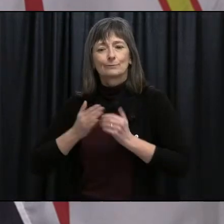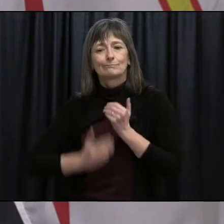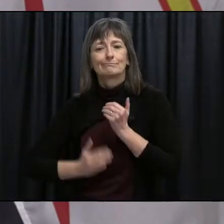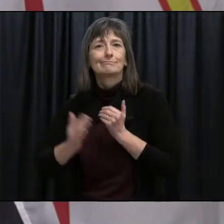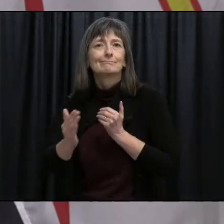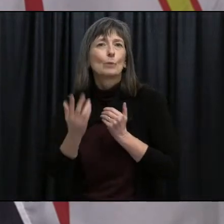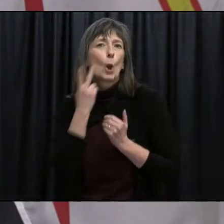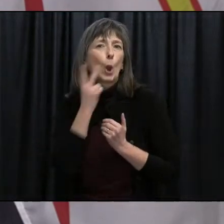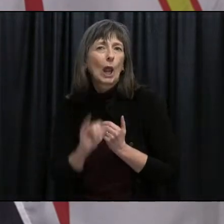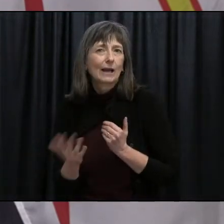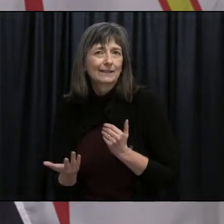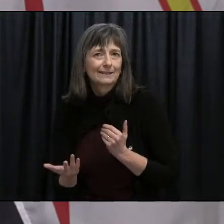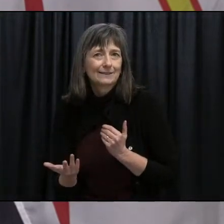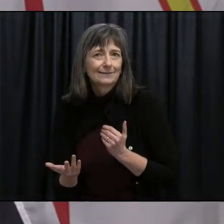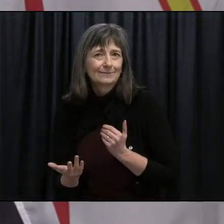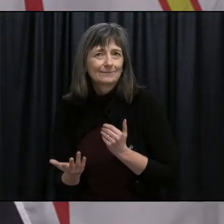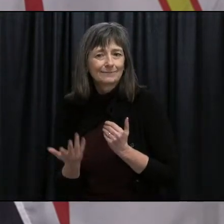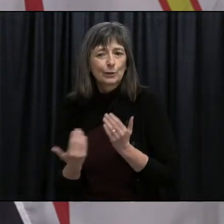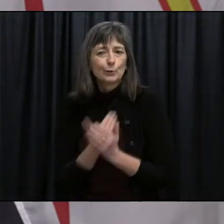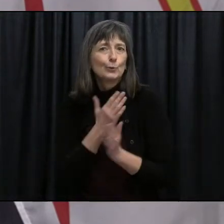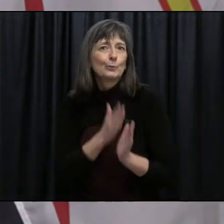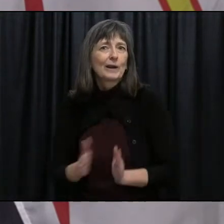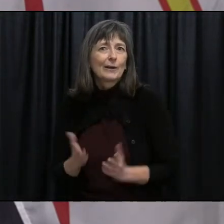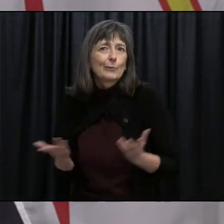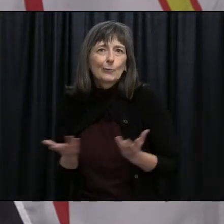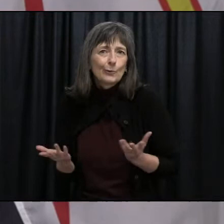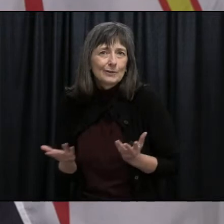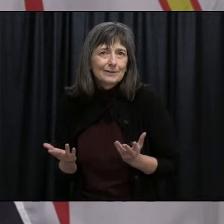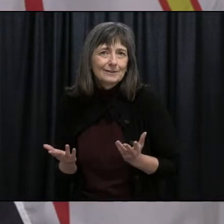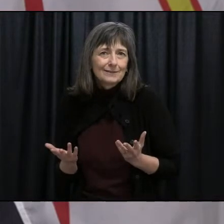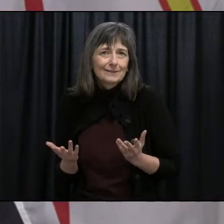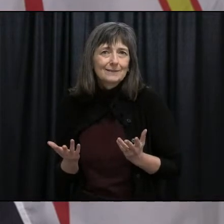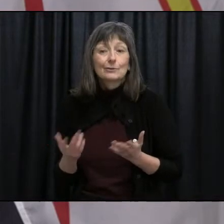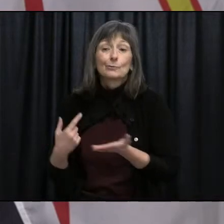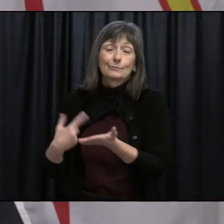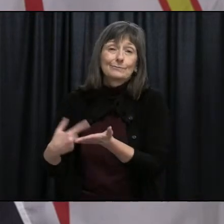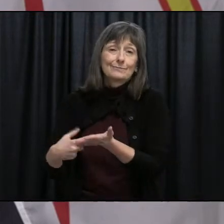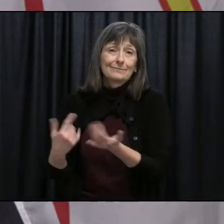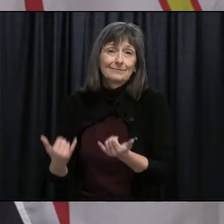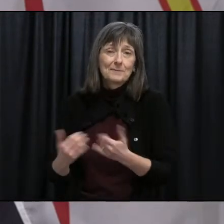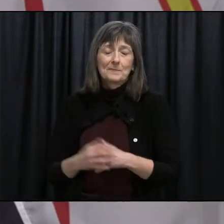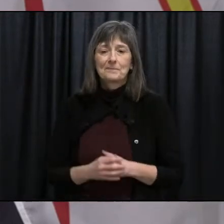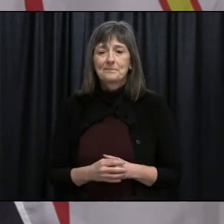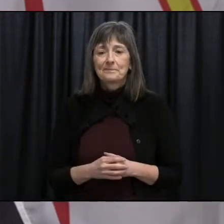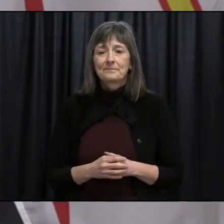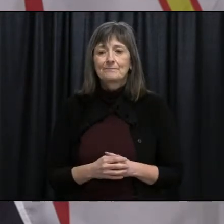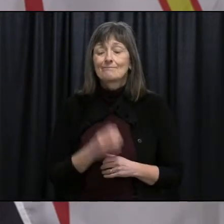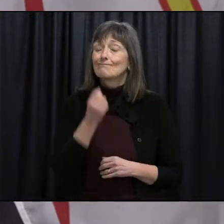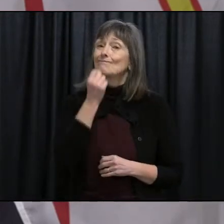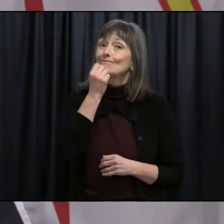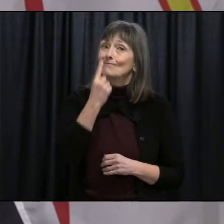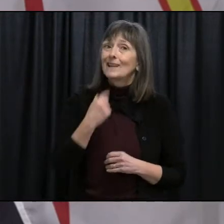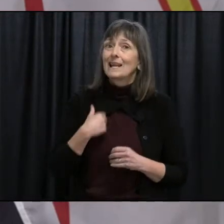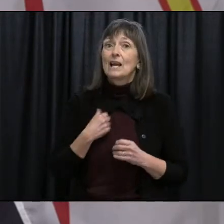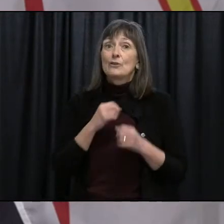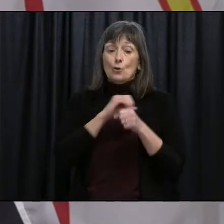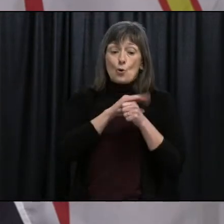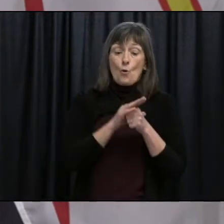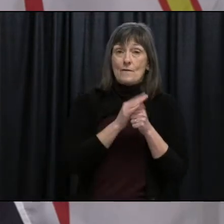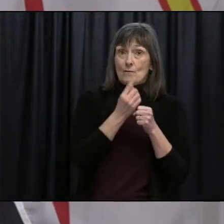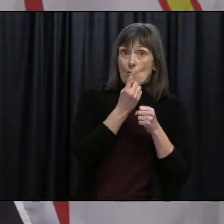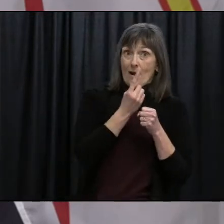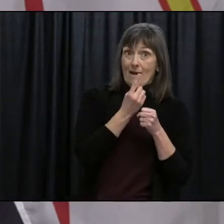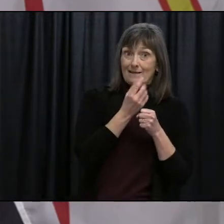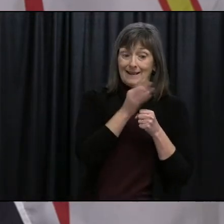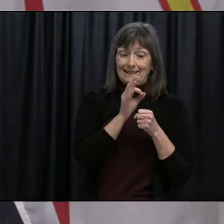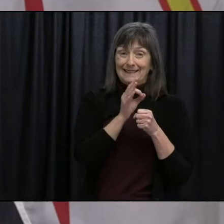our strategy, I guess, going forward. The development of these variants of concern, seeing these